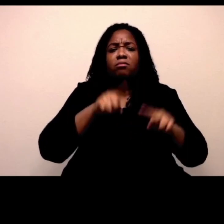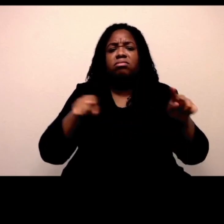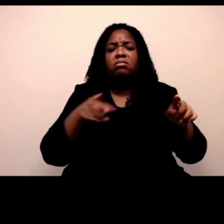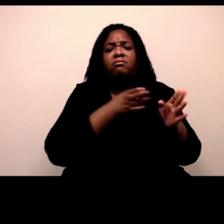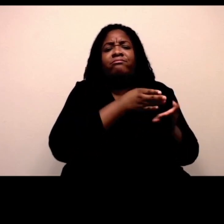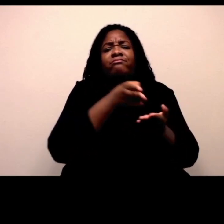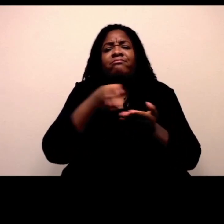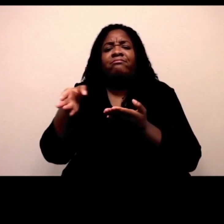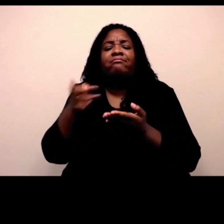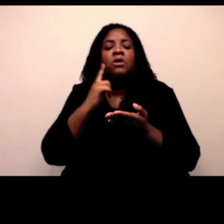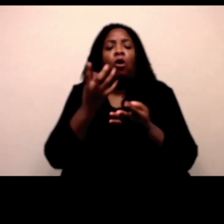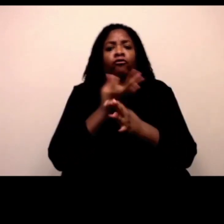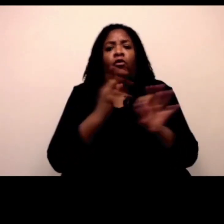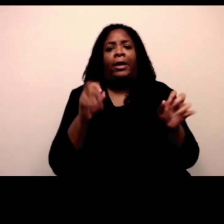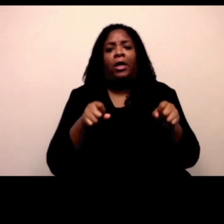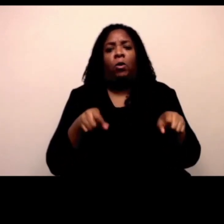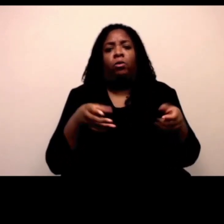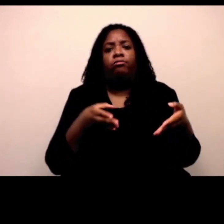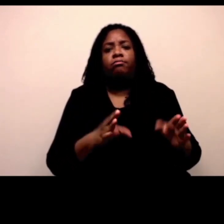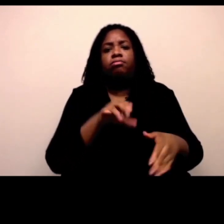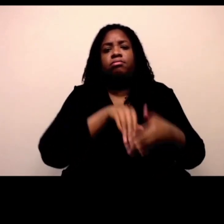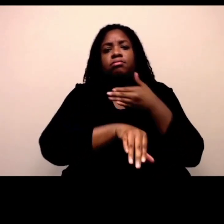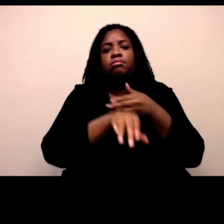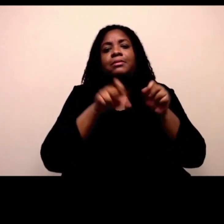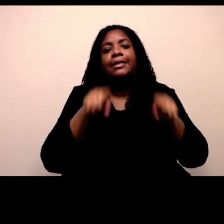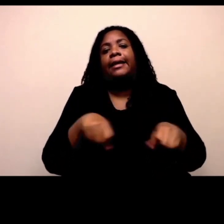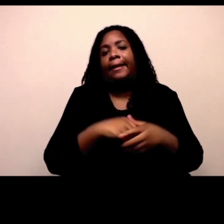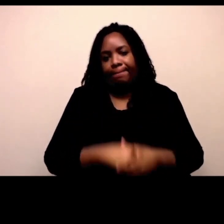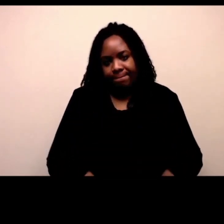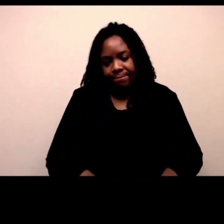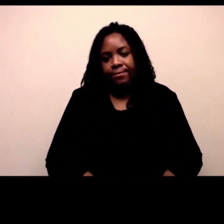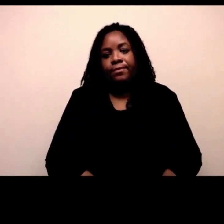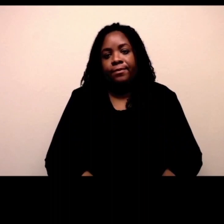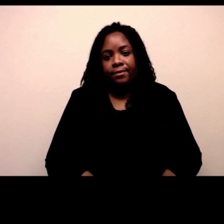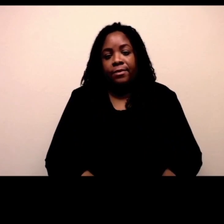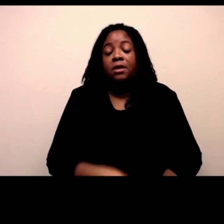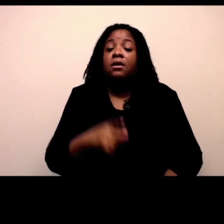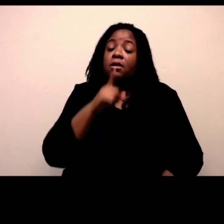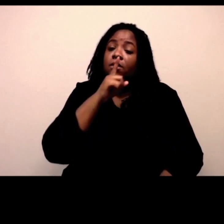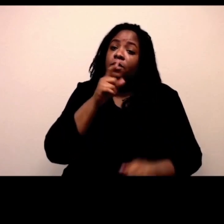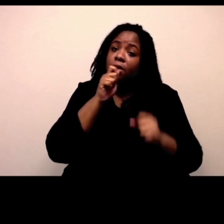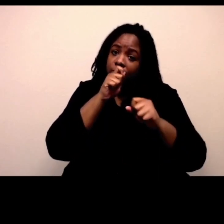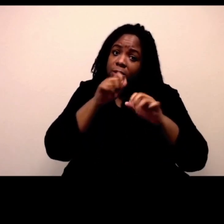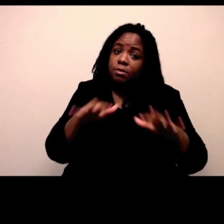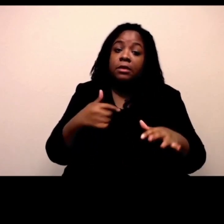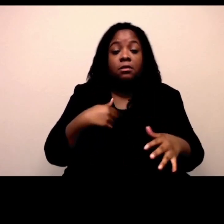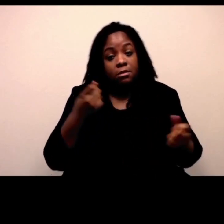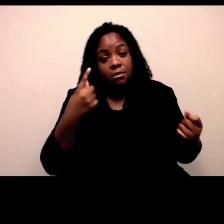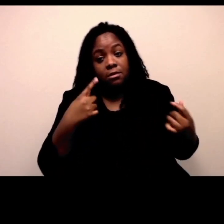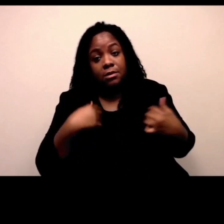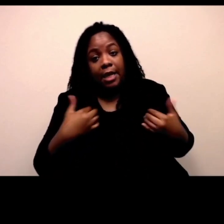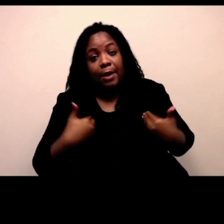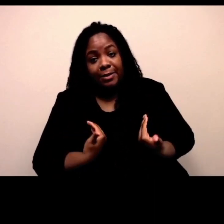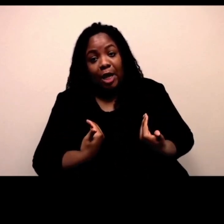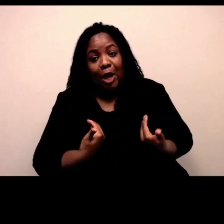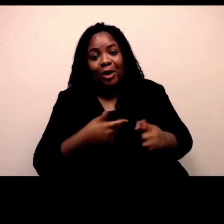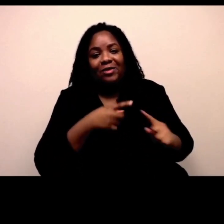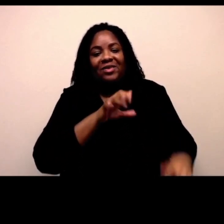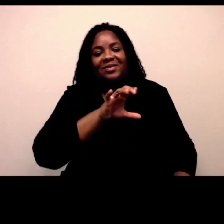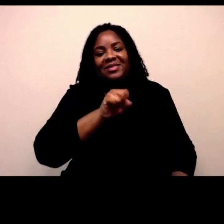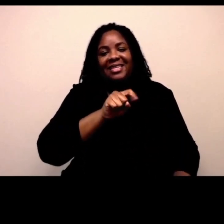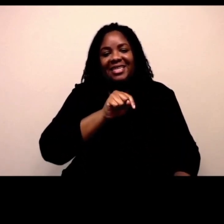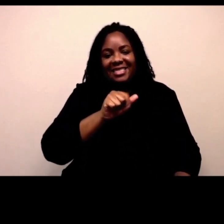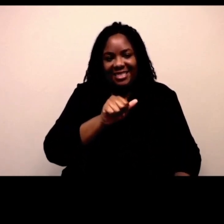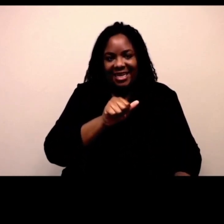now where you can do this. It was a blessing, even though I'm tired, with CSTA, finding